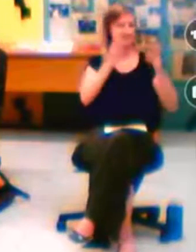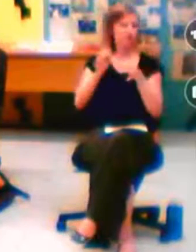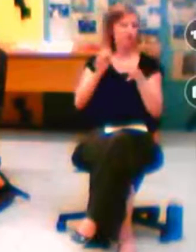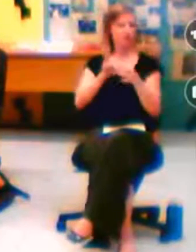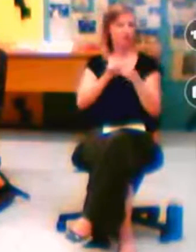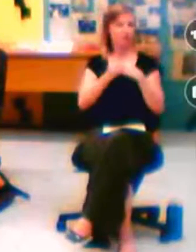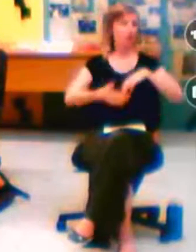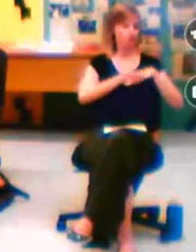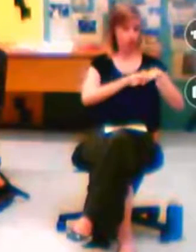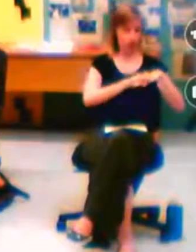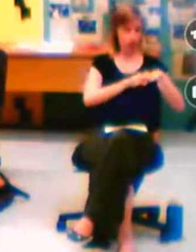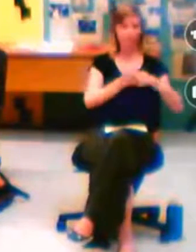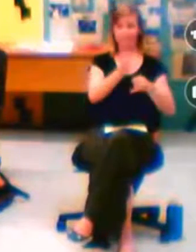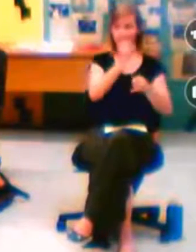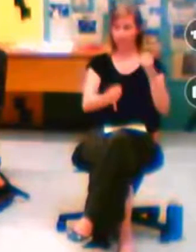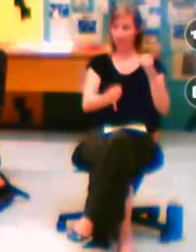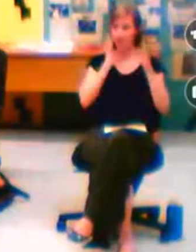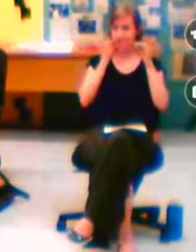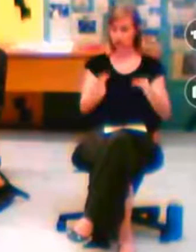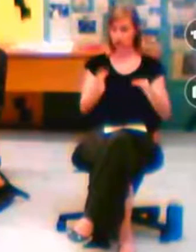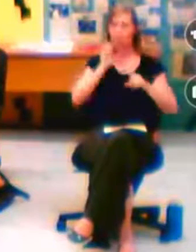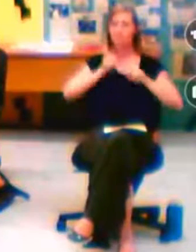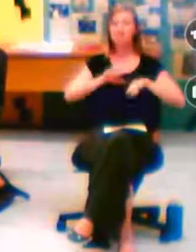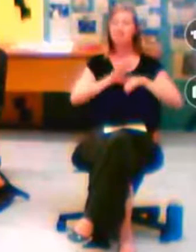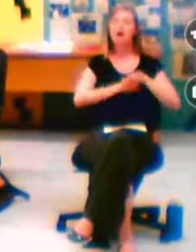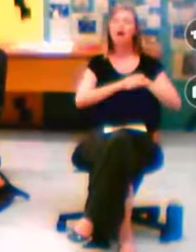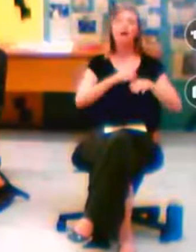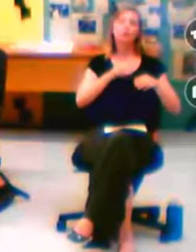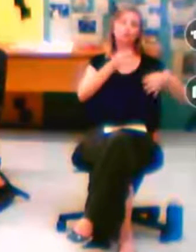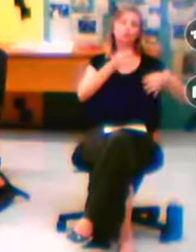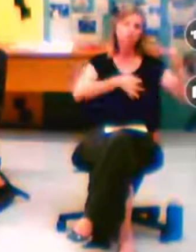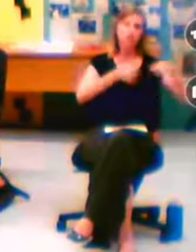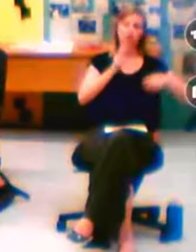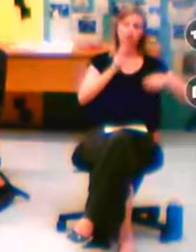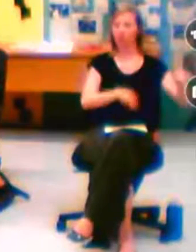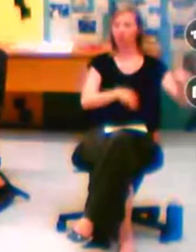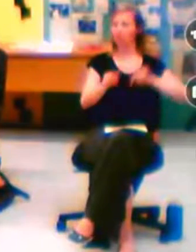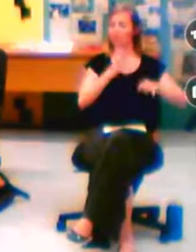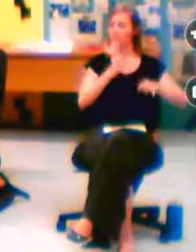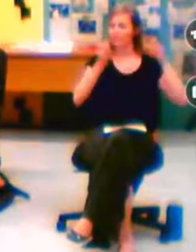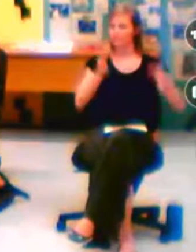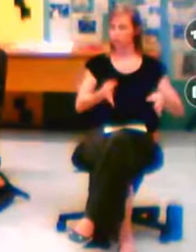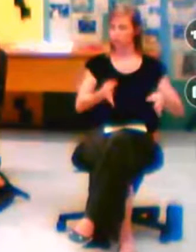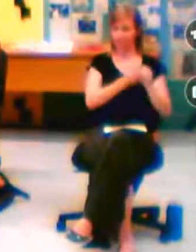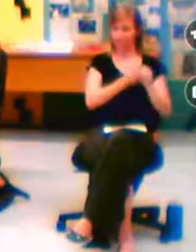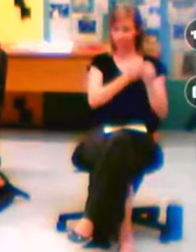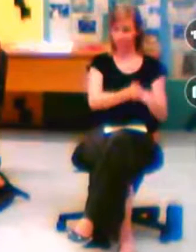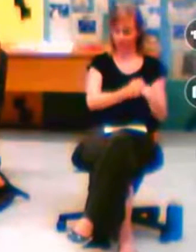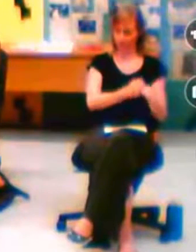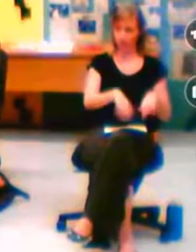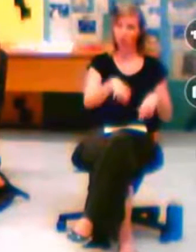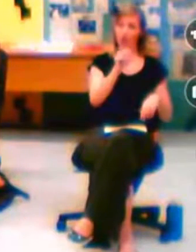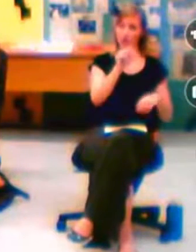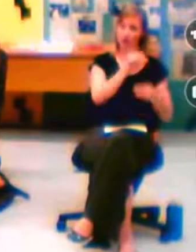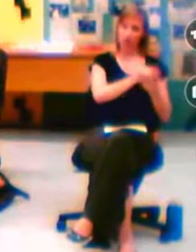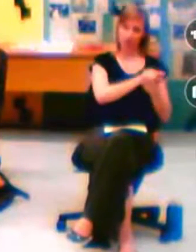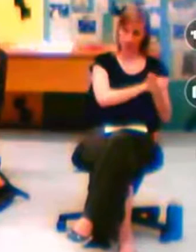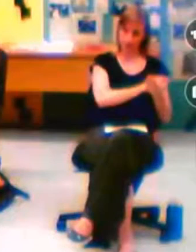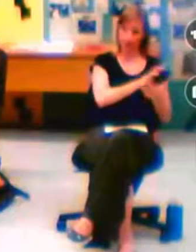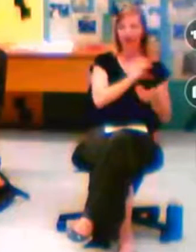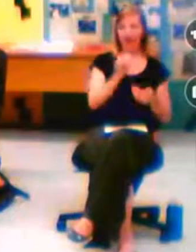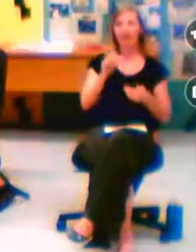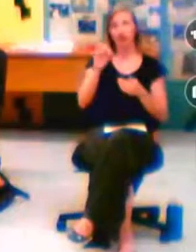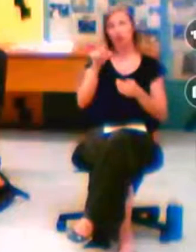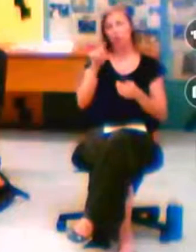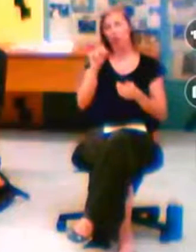appeals procedure that allows beneficiaries and providers to challenge coverage and payment decisions. Final action